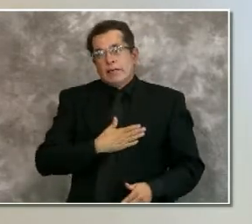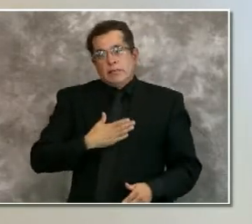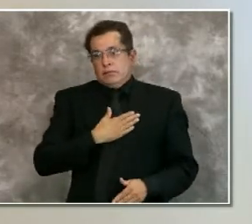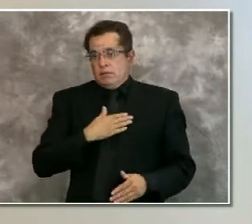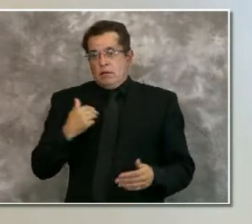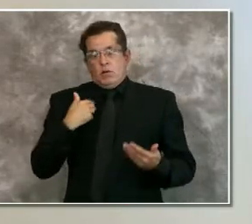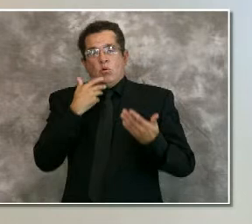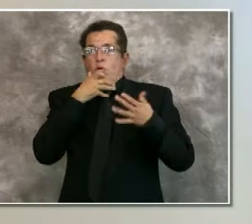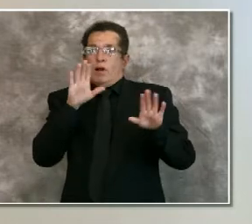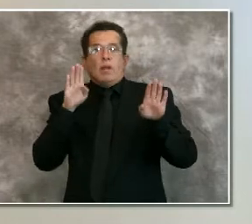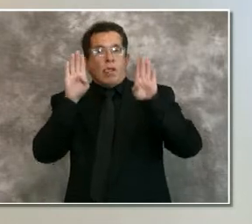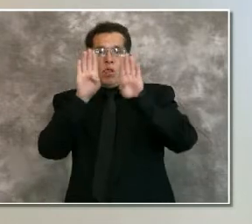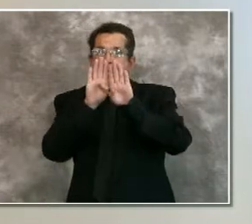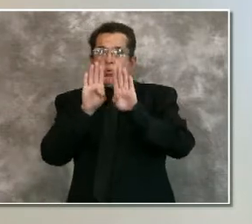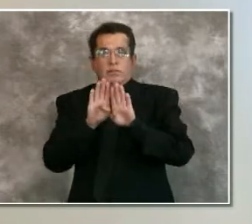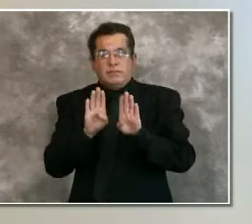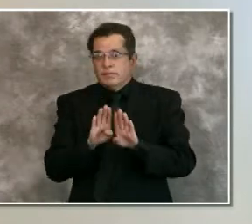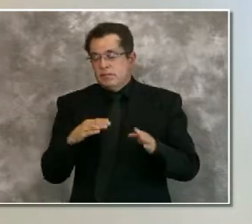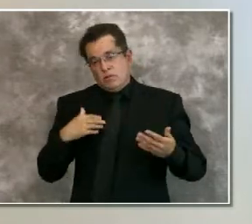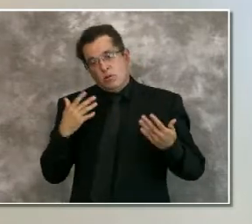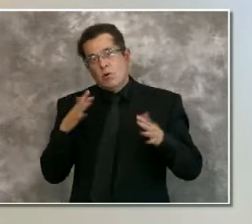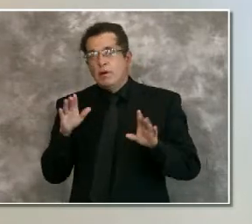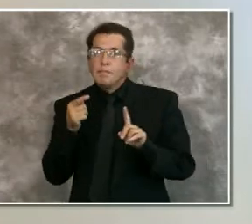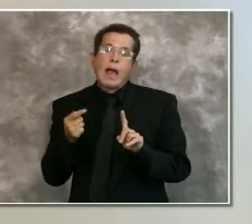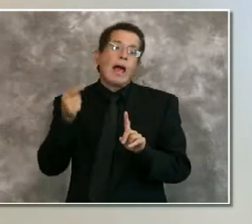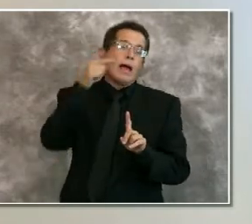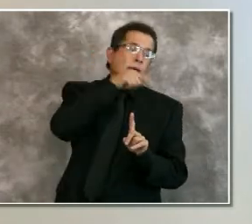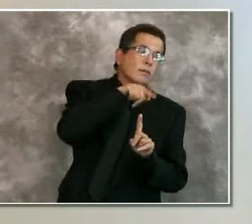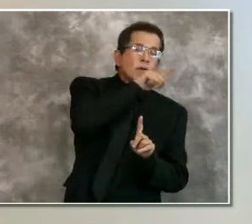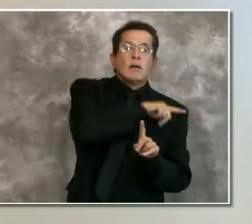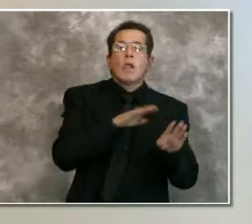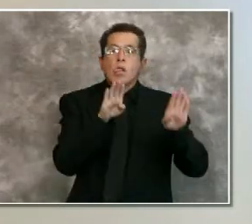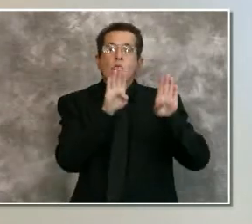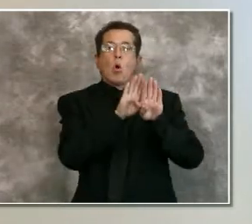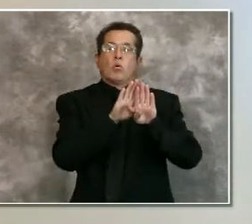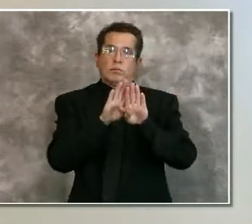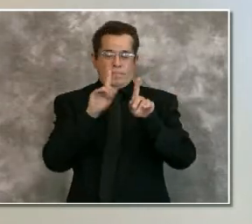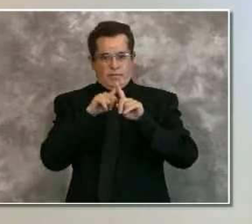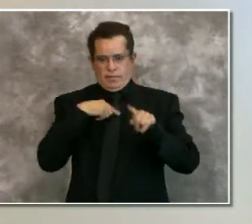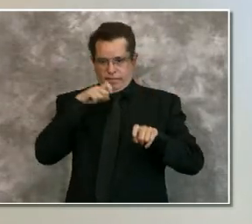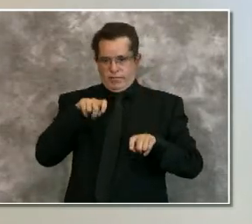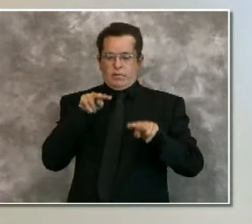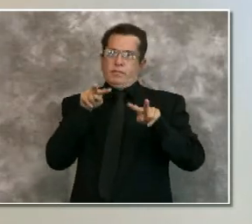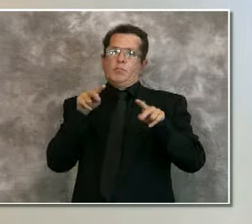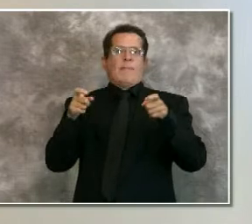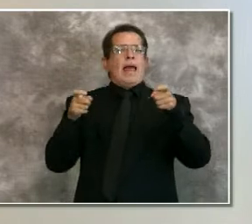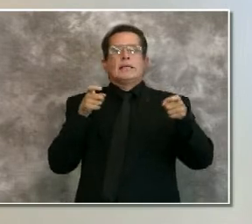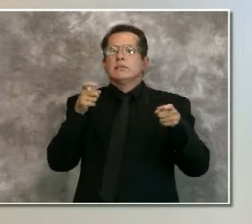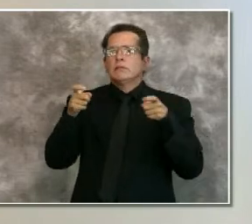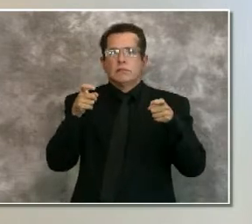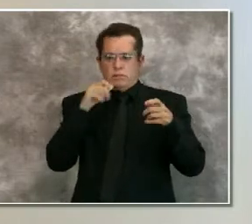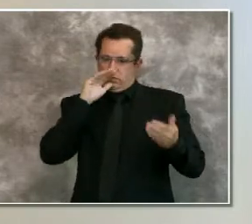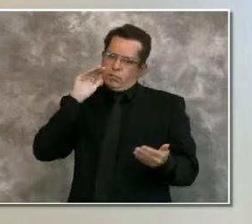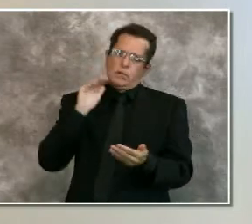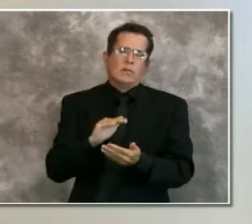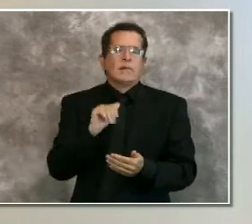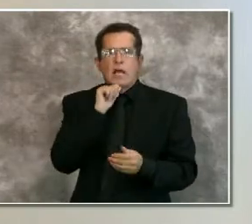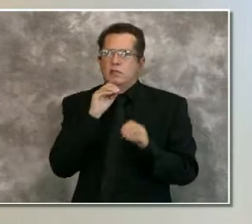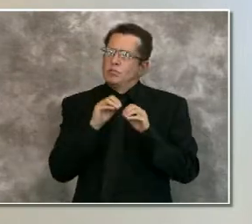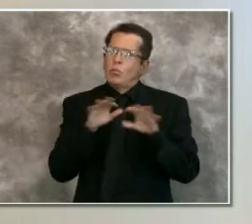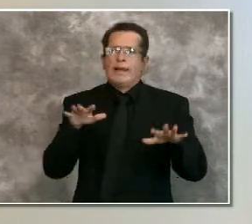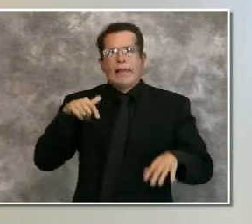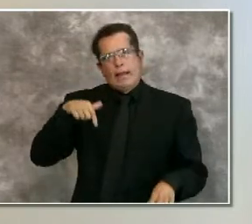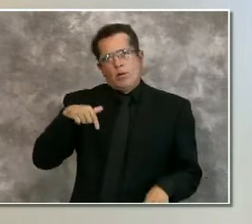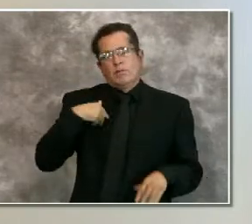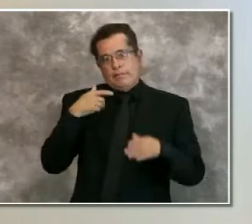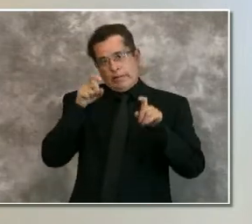want to dial things back. We definitely do not want to go back to a full shutdown, but we have to manage and contain the spread here. And